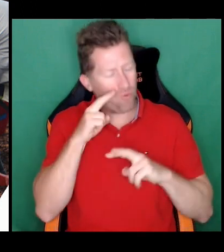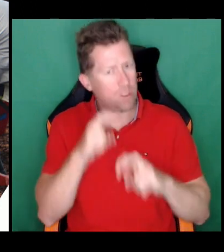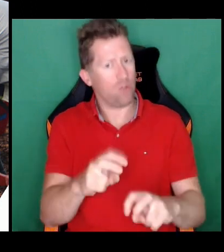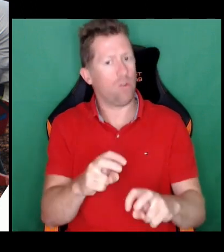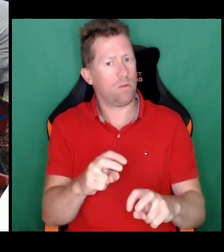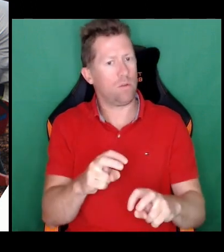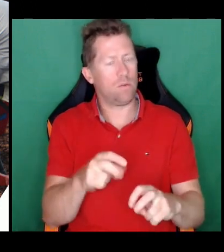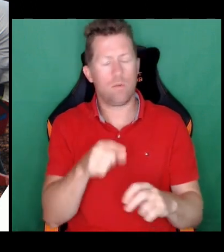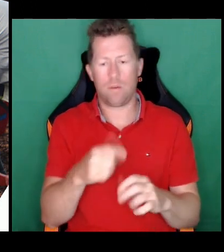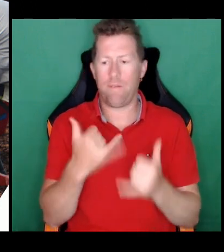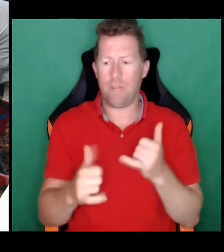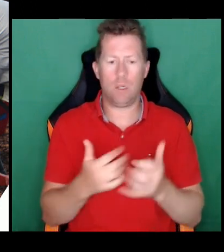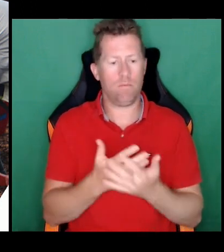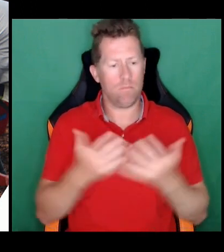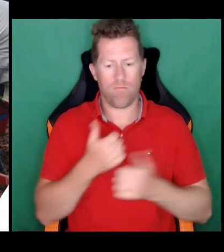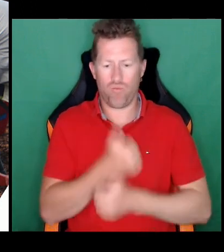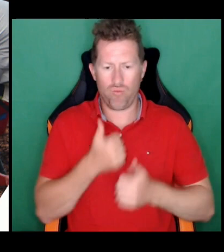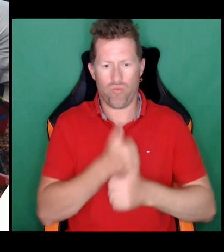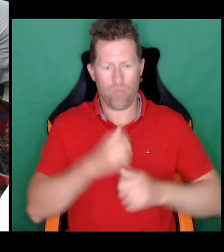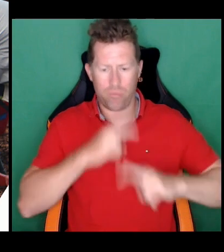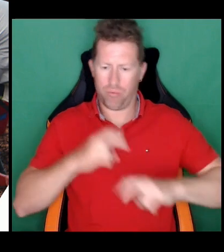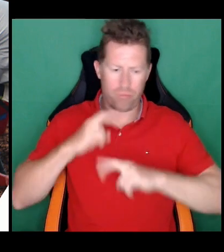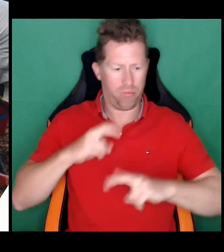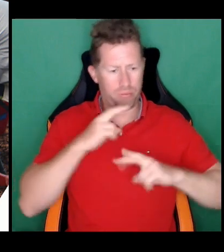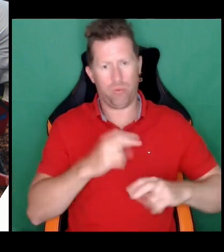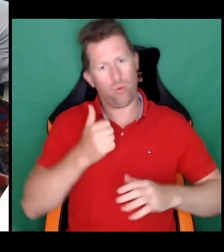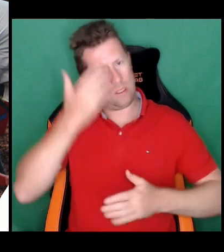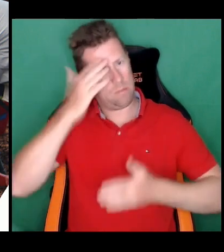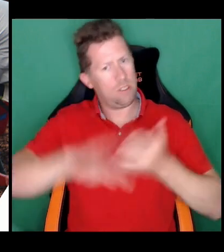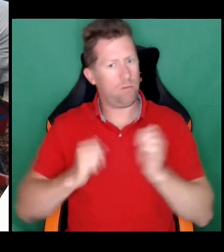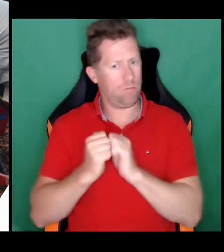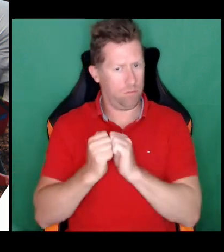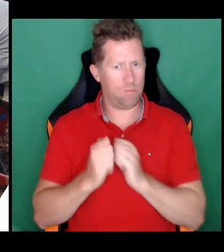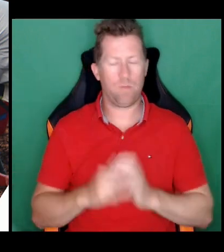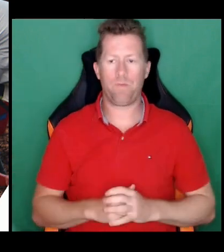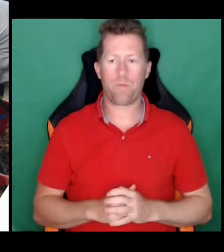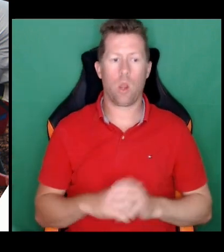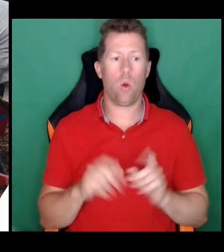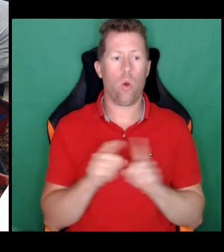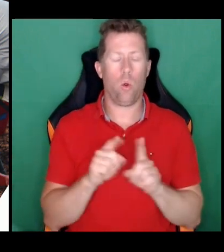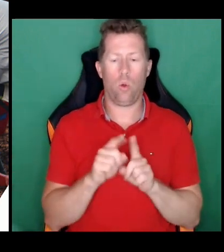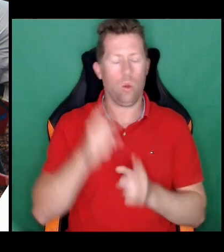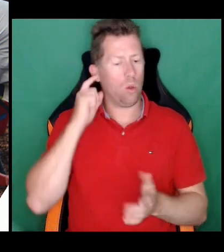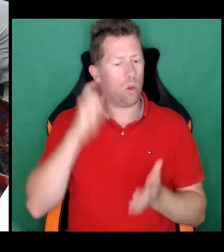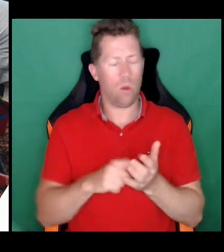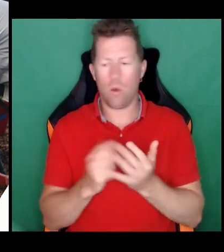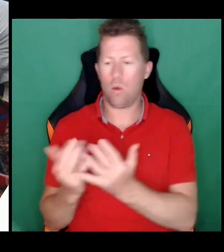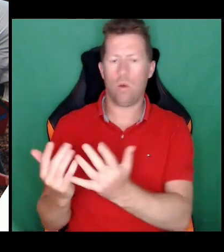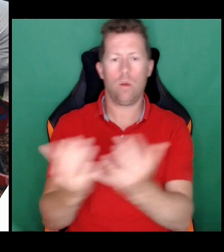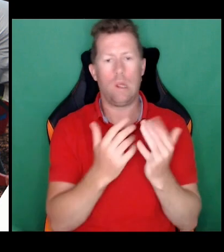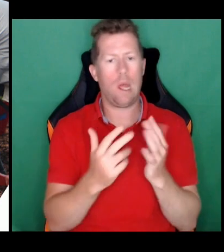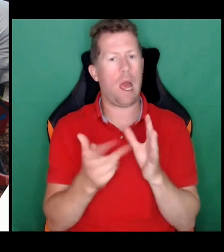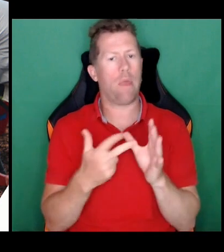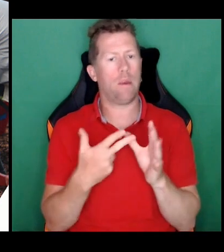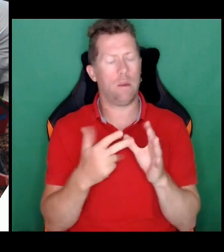been a really enjoyable and productive experience partnering with them. And I also just want to acknowledge the work of many other people who